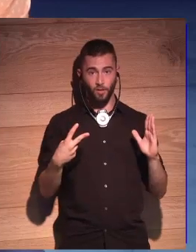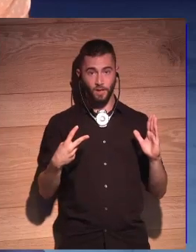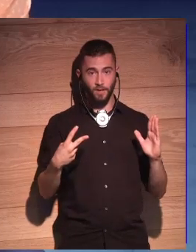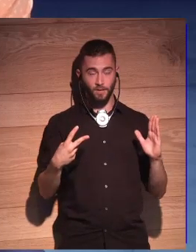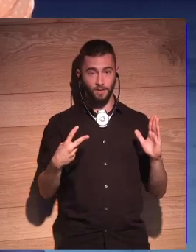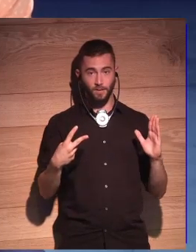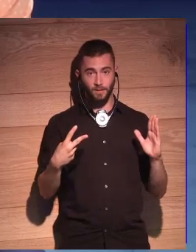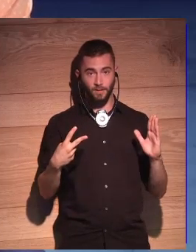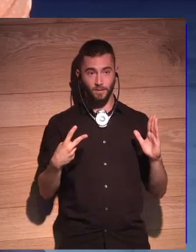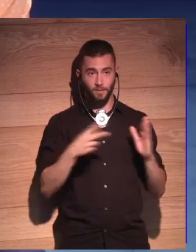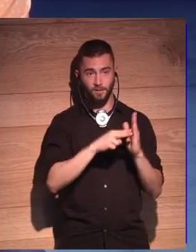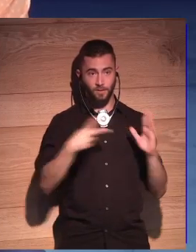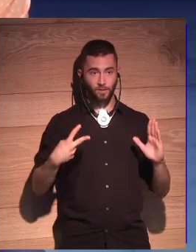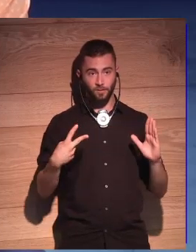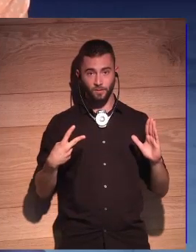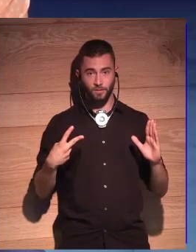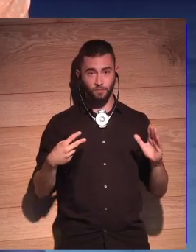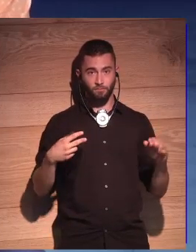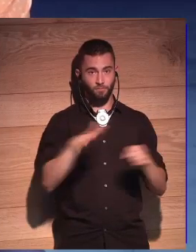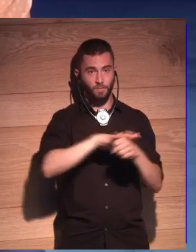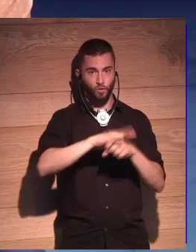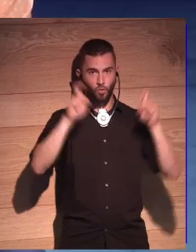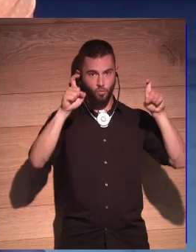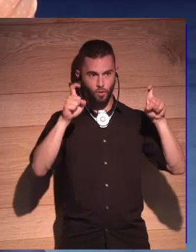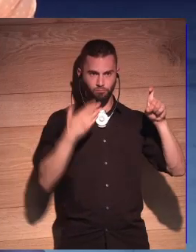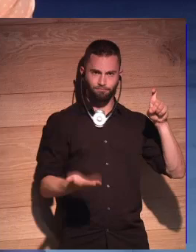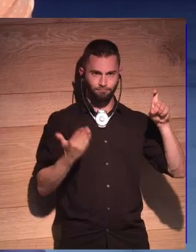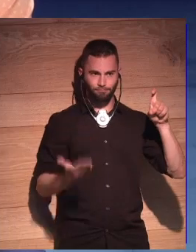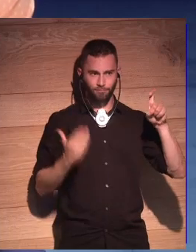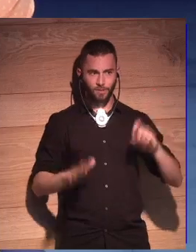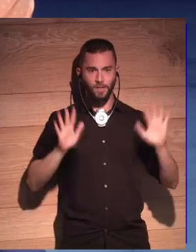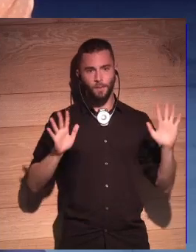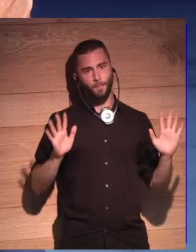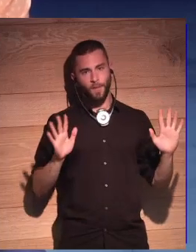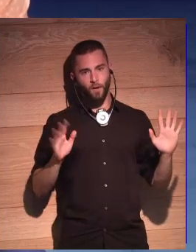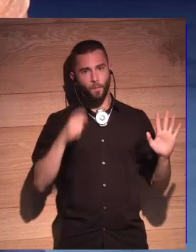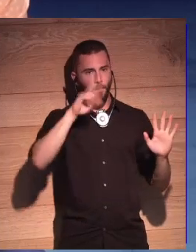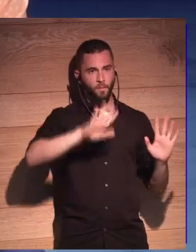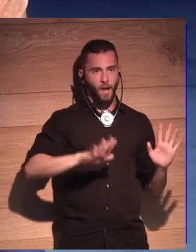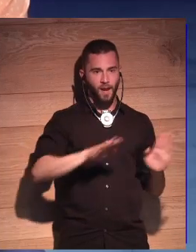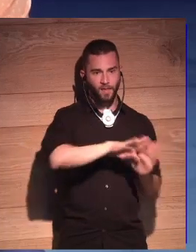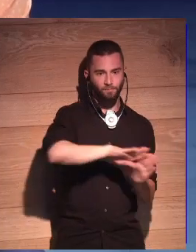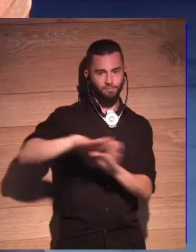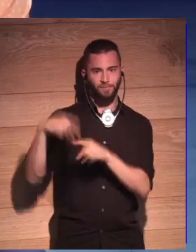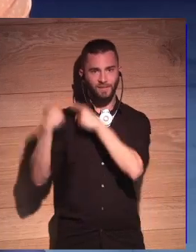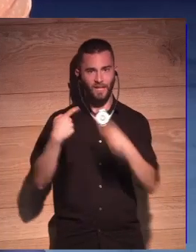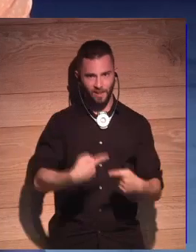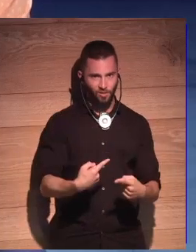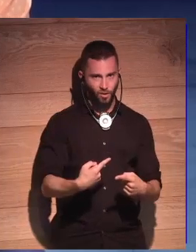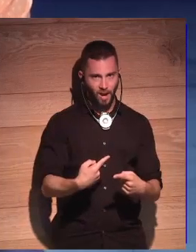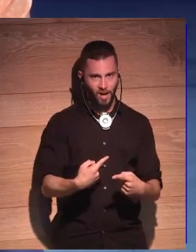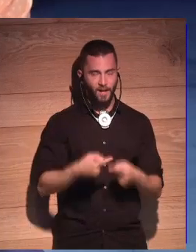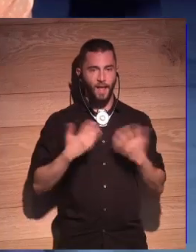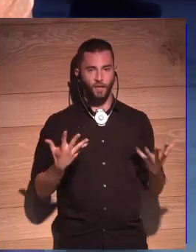that technologies are having a big space in the educational system, but we are leaving aside